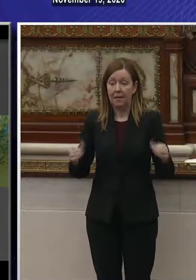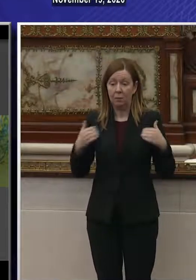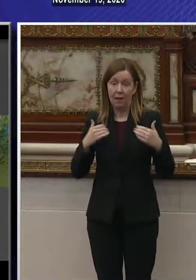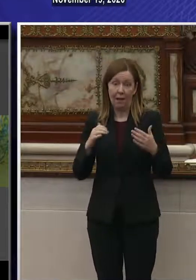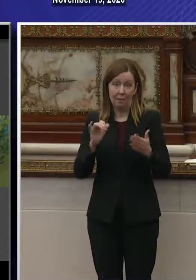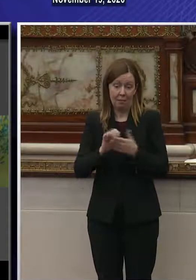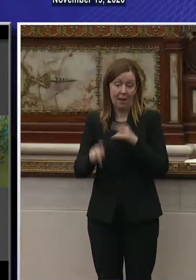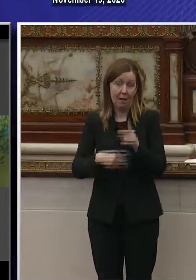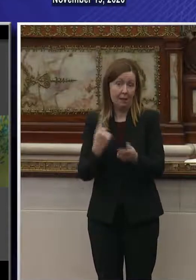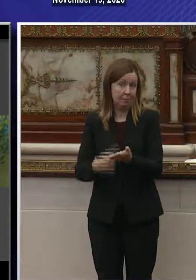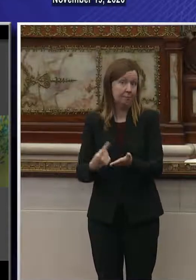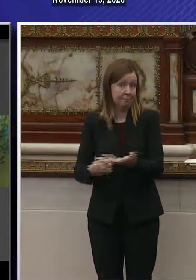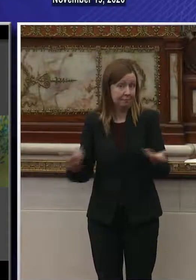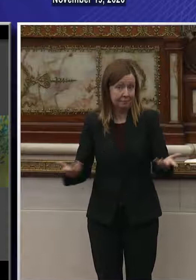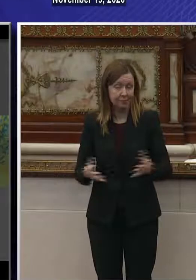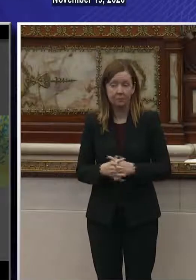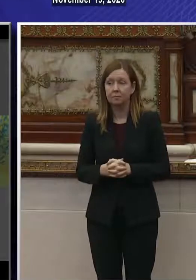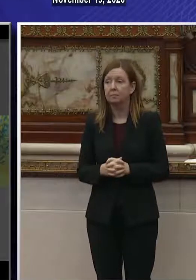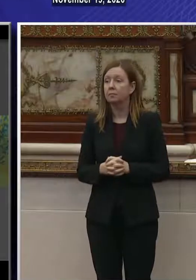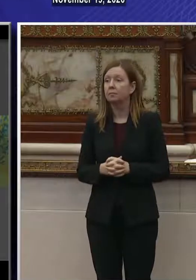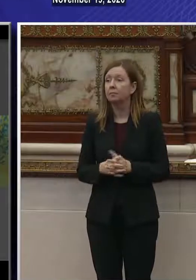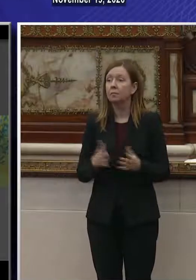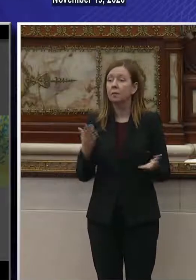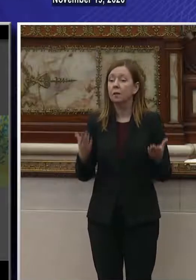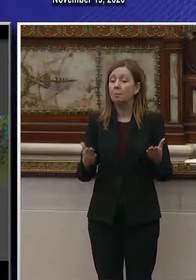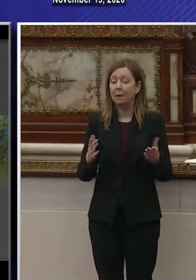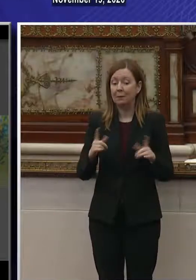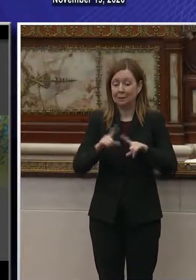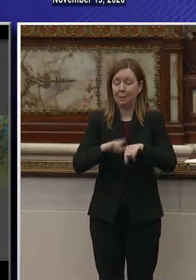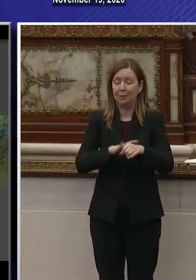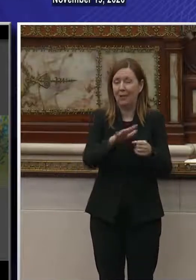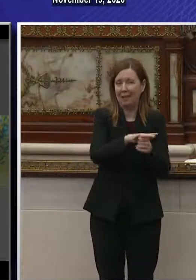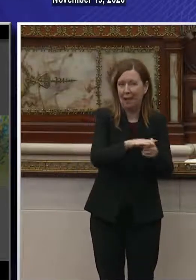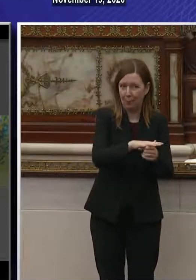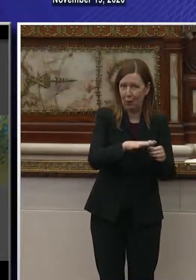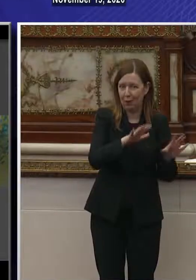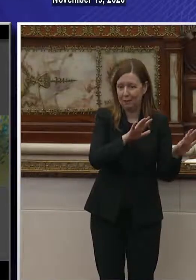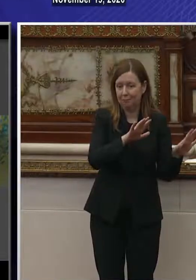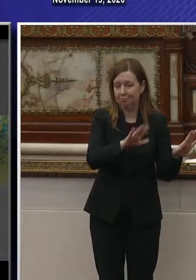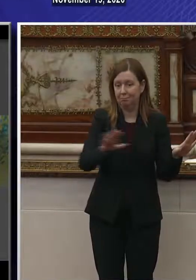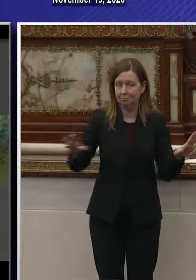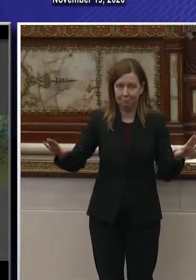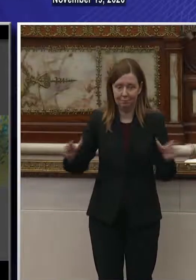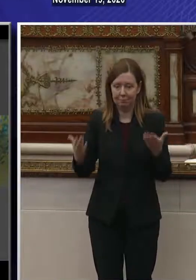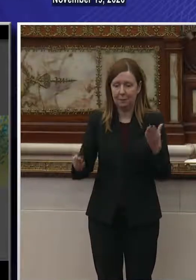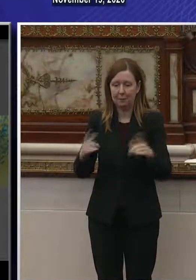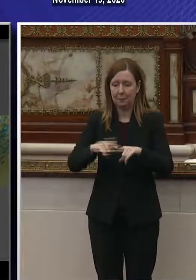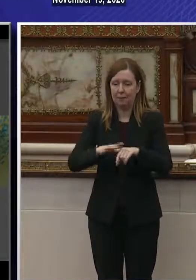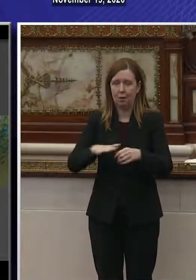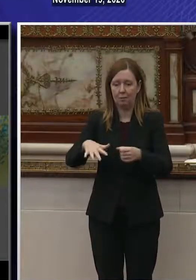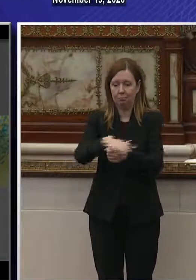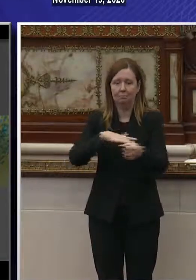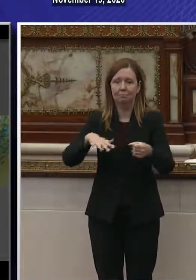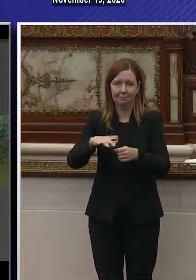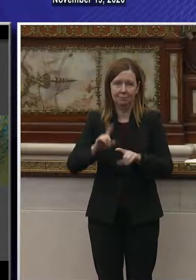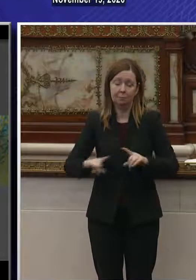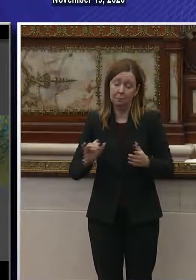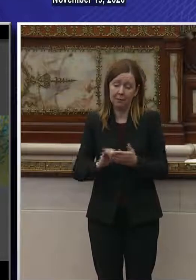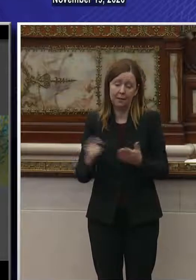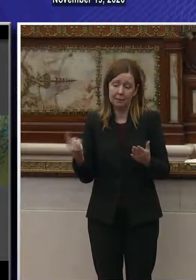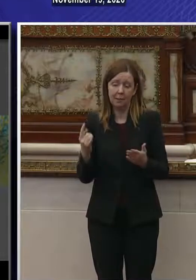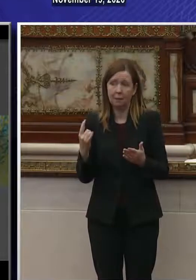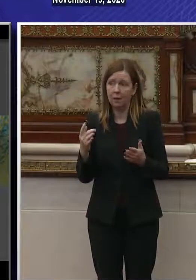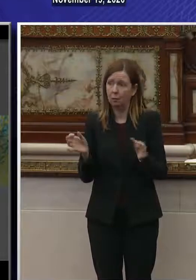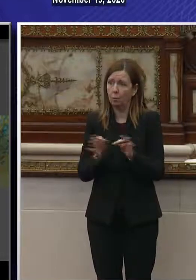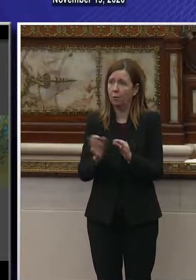kind of conversations? And it may be a neighborhood by neighborhood decision. It may be a regional decision, but I think that's certainly something